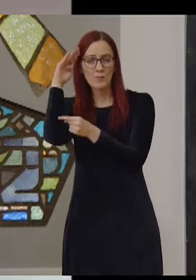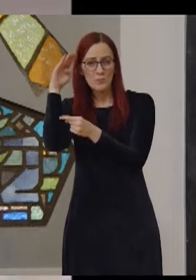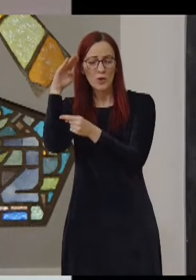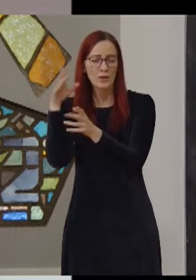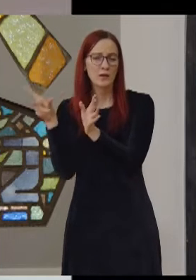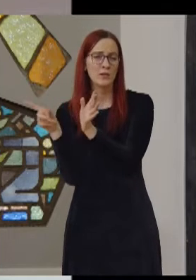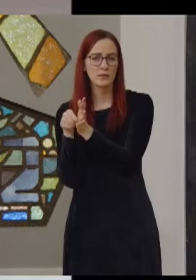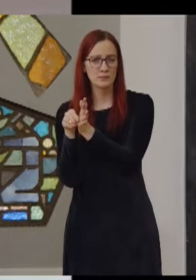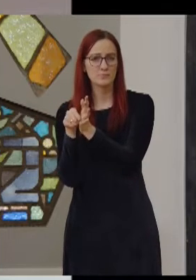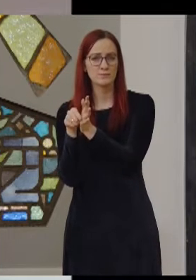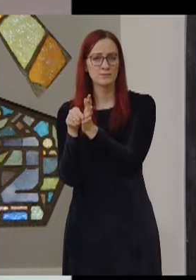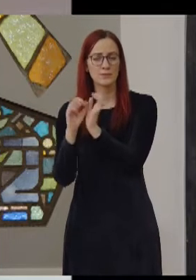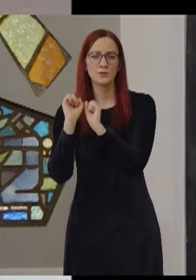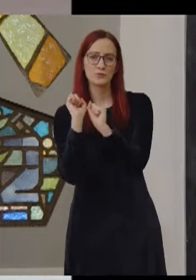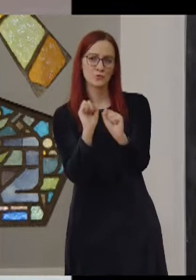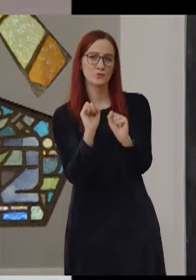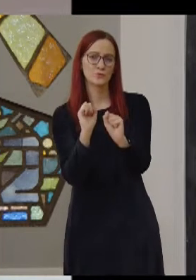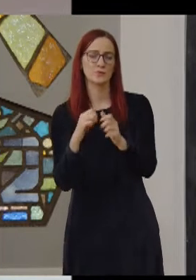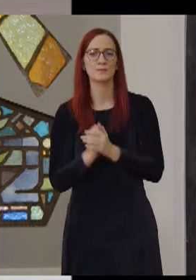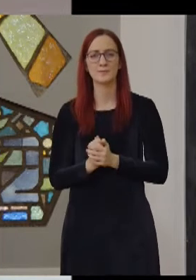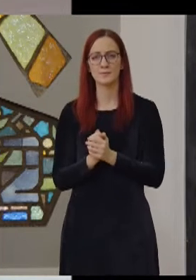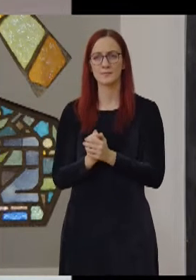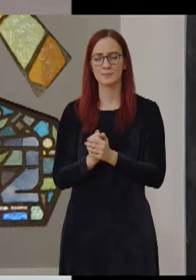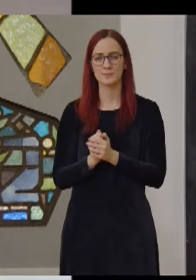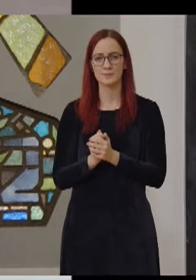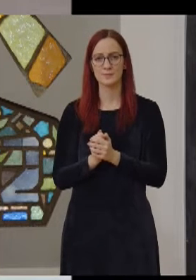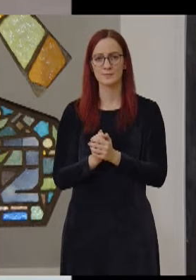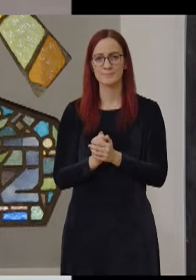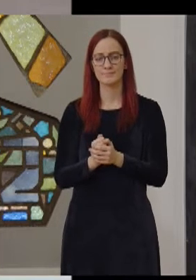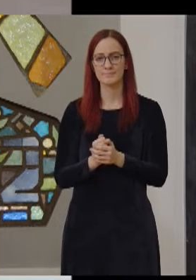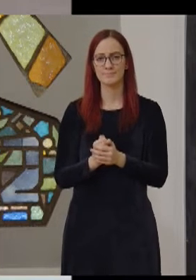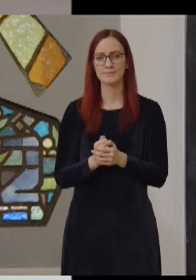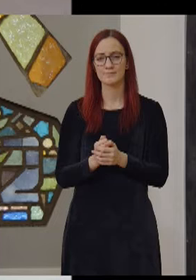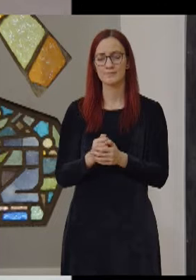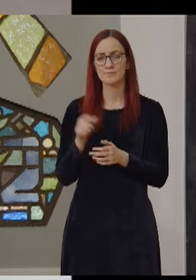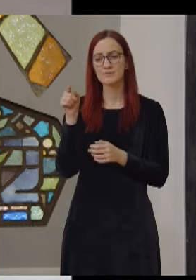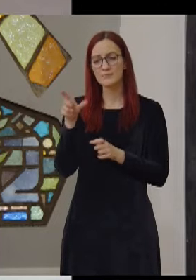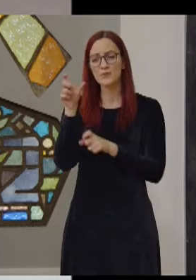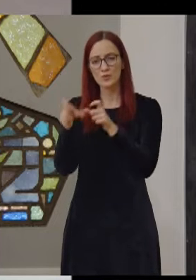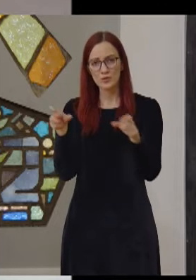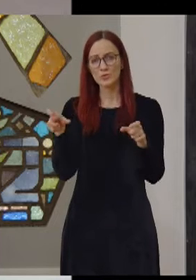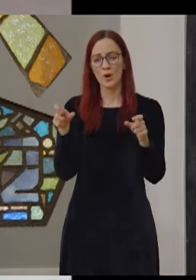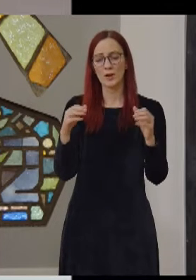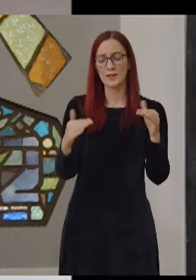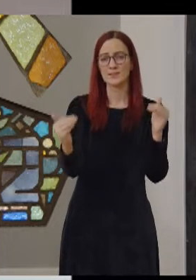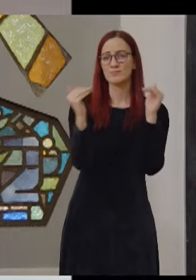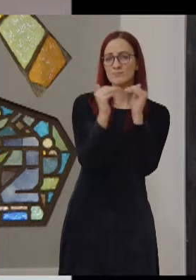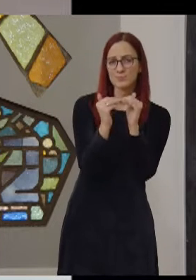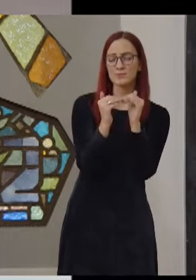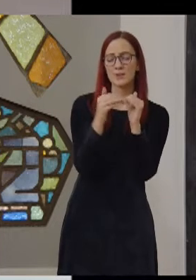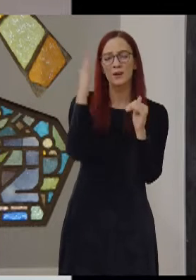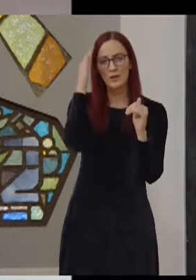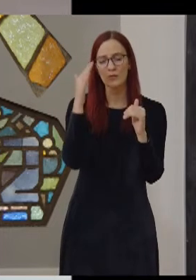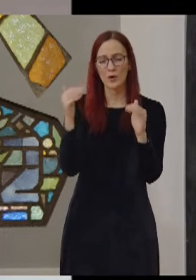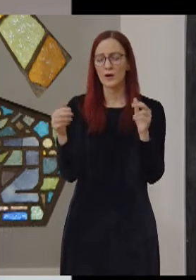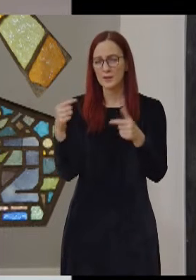there is an argument between opponents of the Istanbul Convention and proponents of the Istanbul Convention when it comes to gender